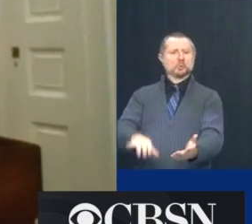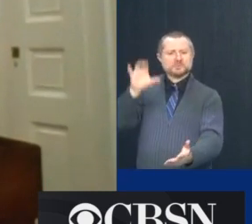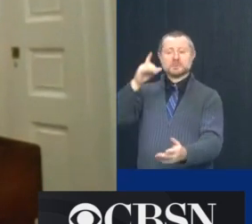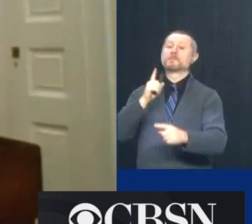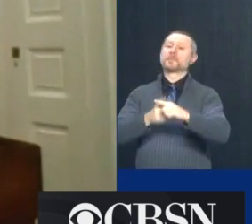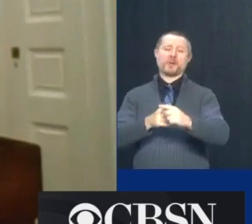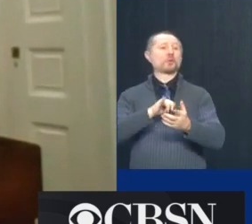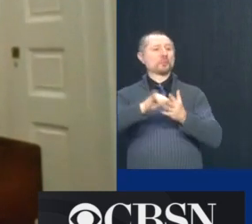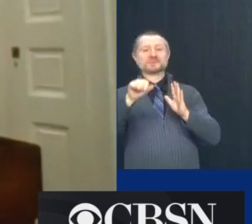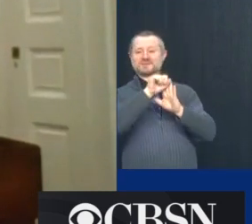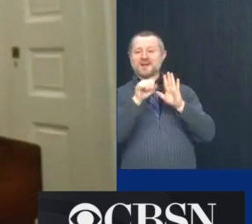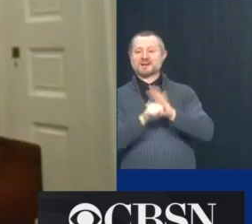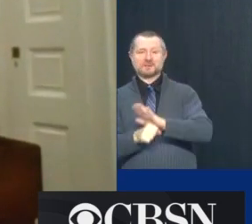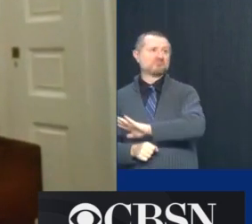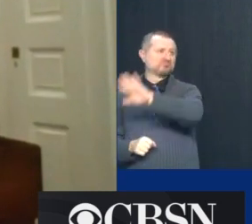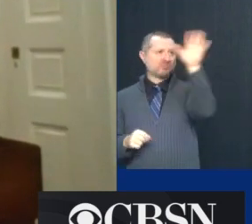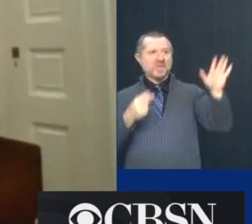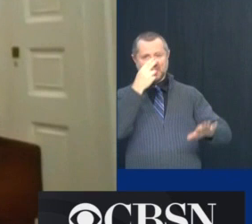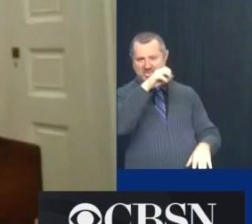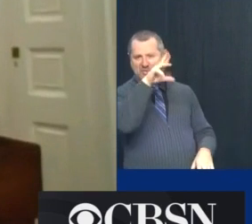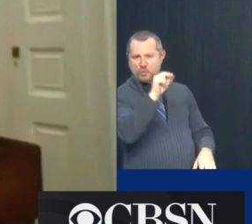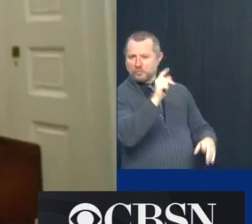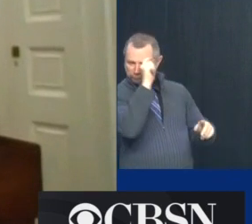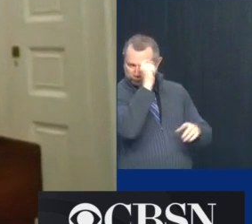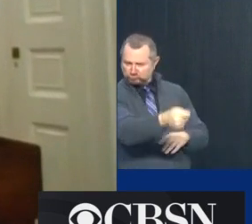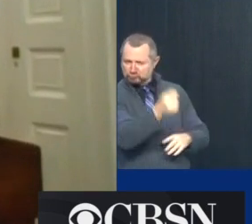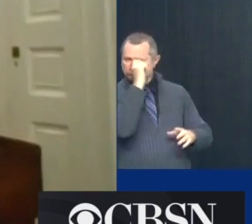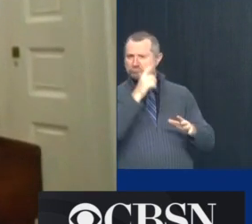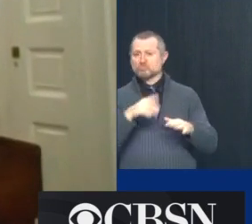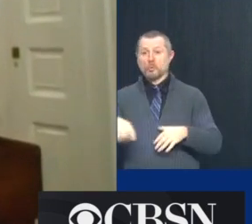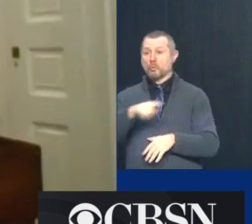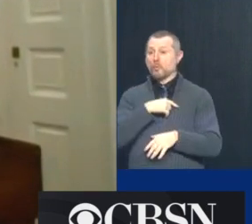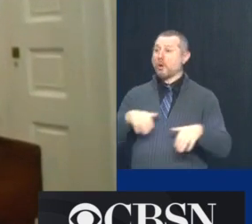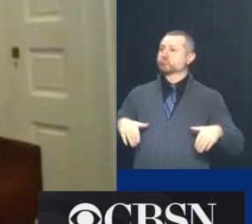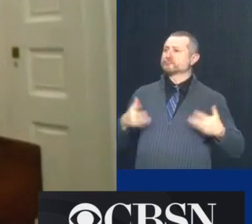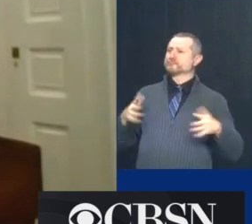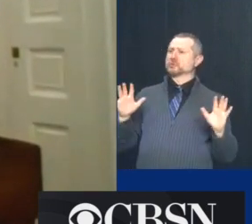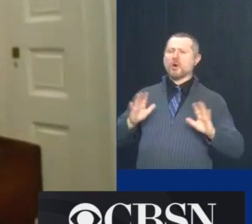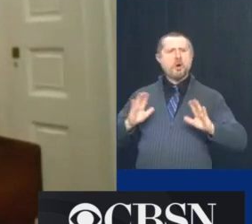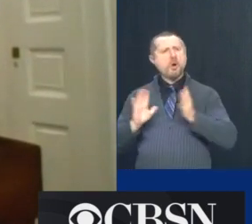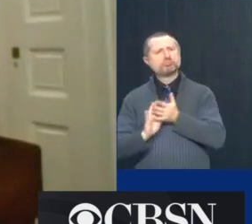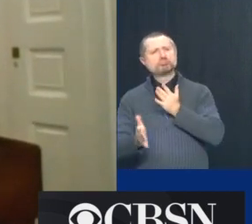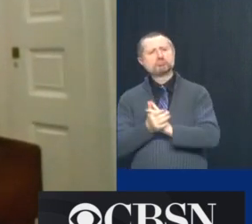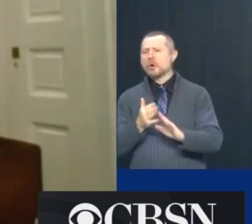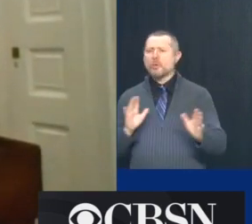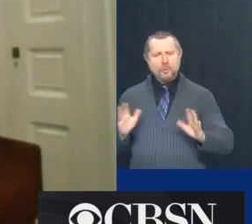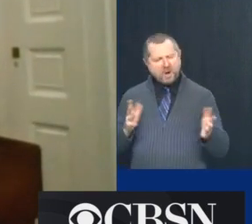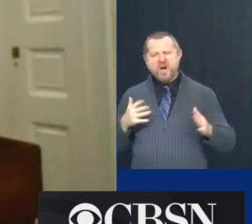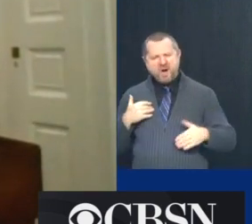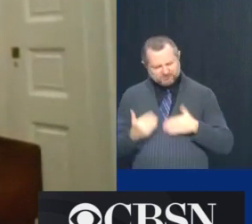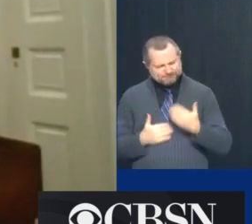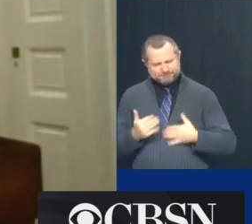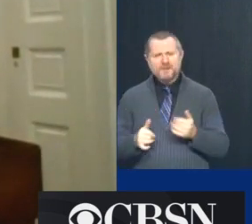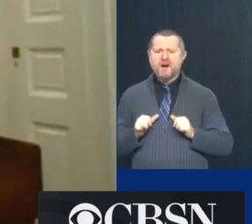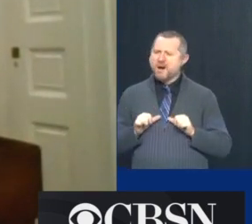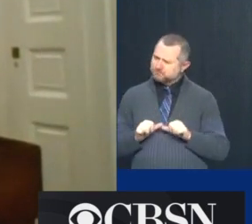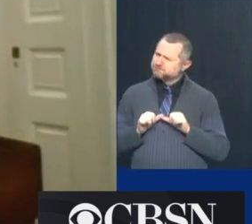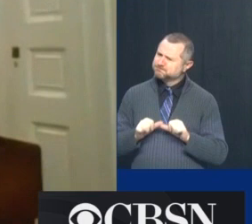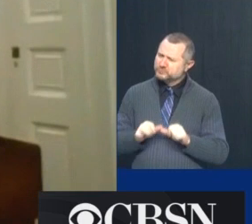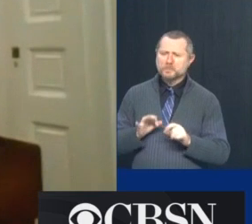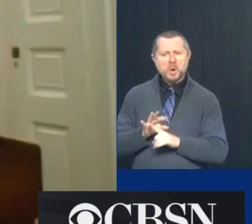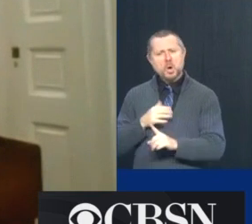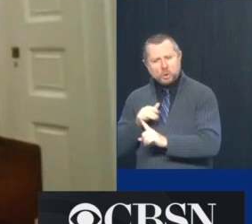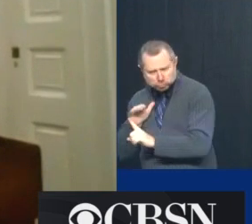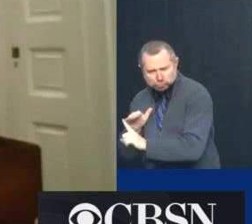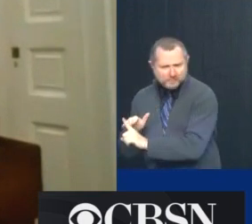engaged. We need them to keep getting engaged. So a reminder, of course, everyone coming off the holidays, that you need to follow